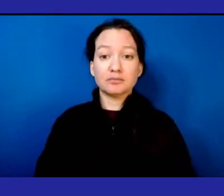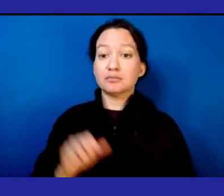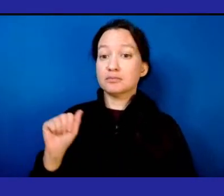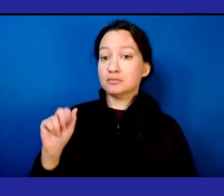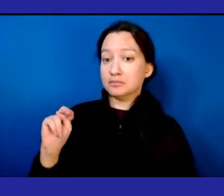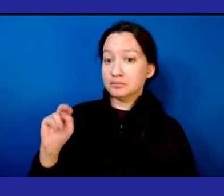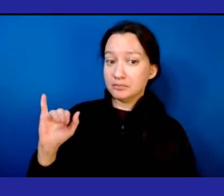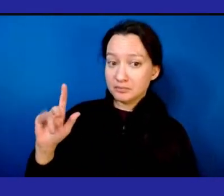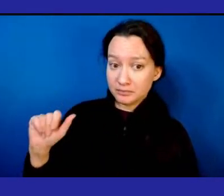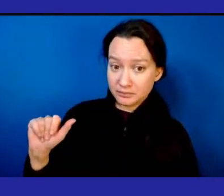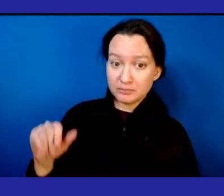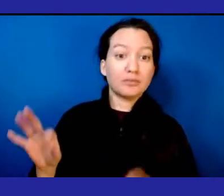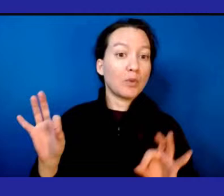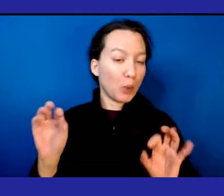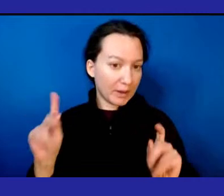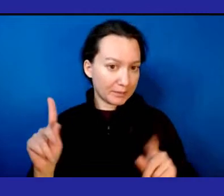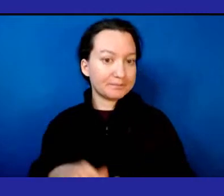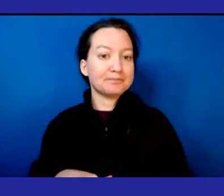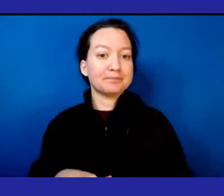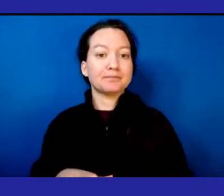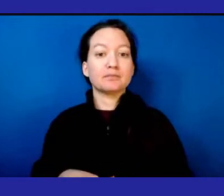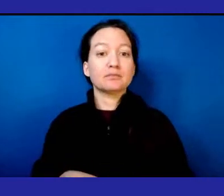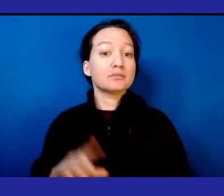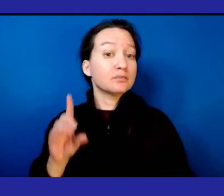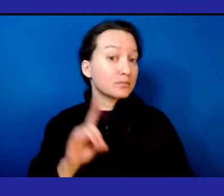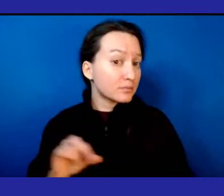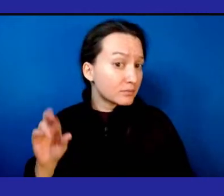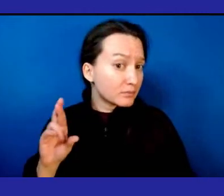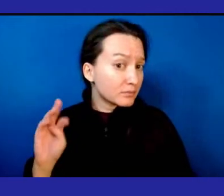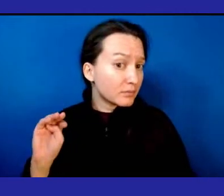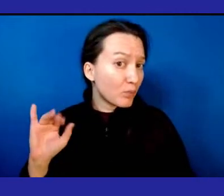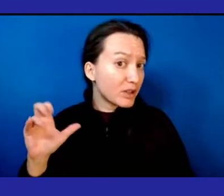okay. Dr. Morton? Yes.